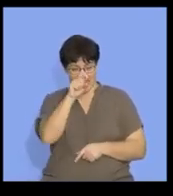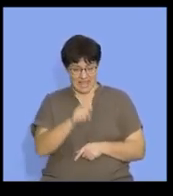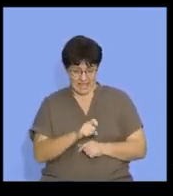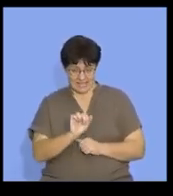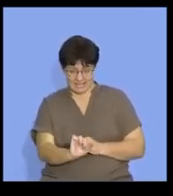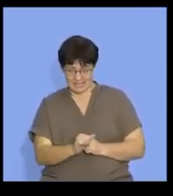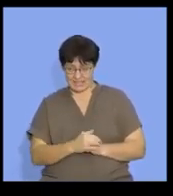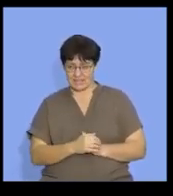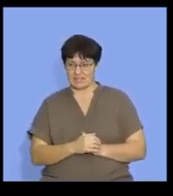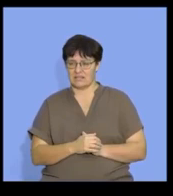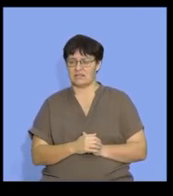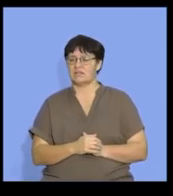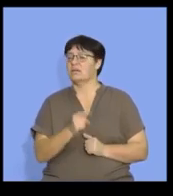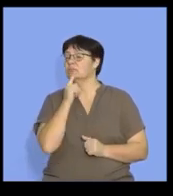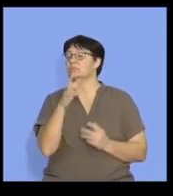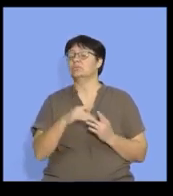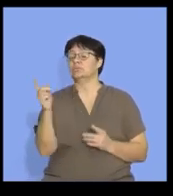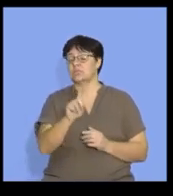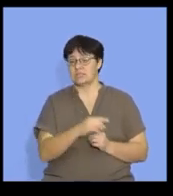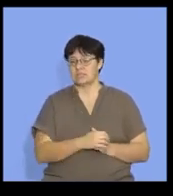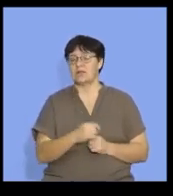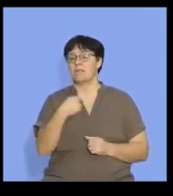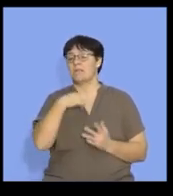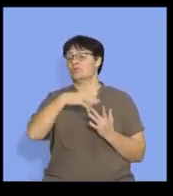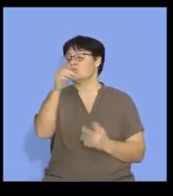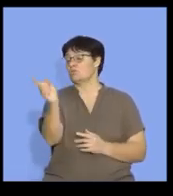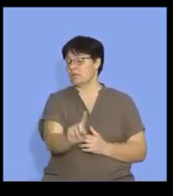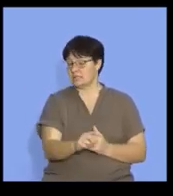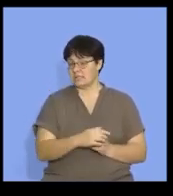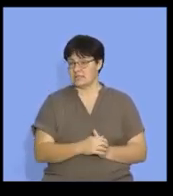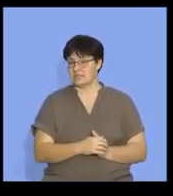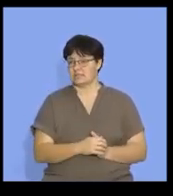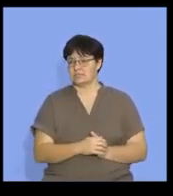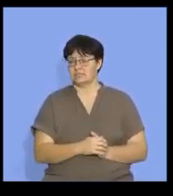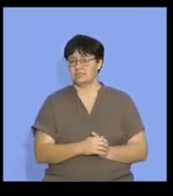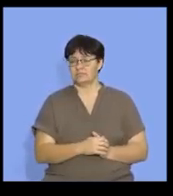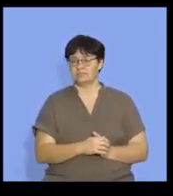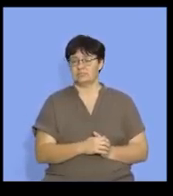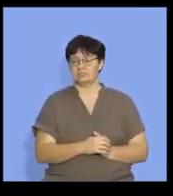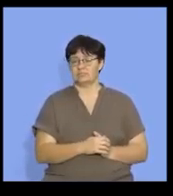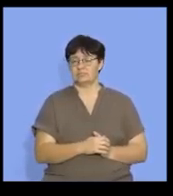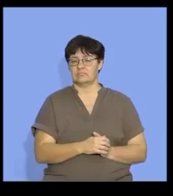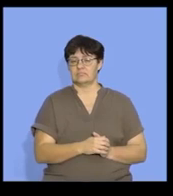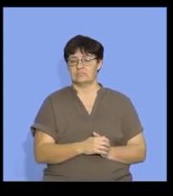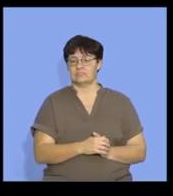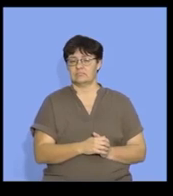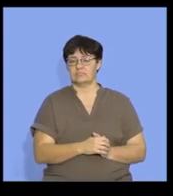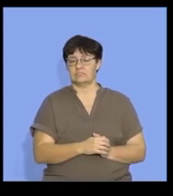x-axis. And what did I choose? I chose what